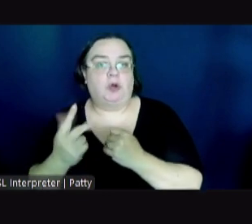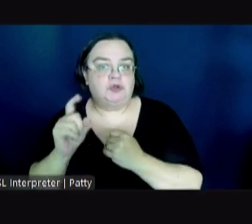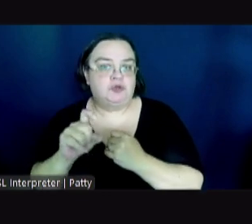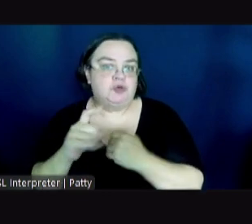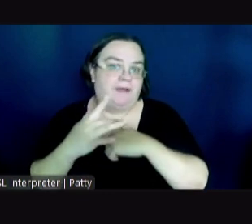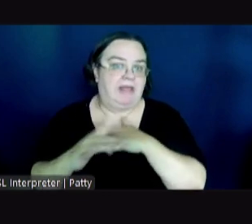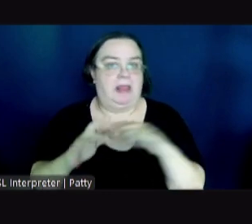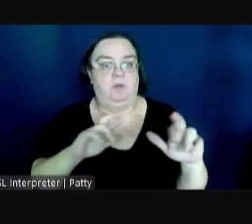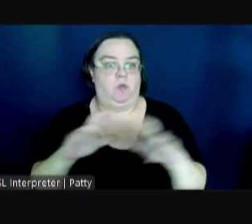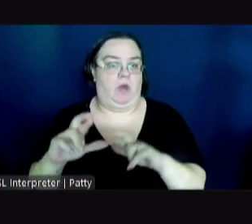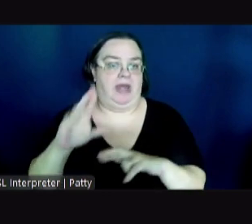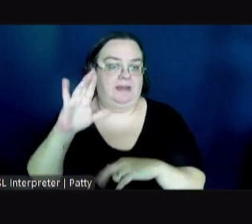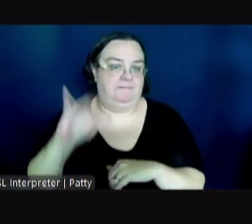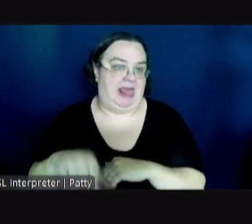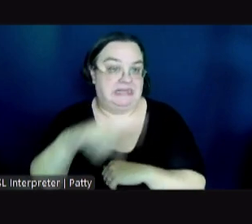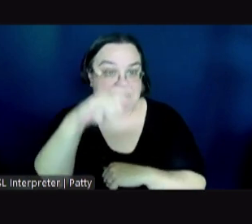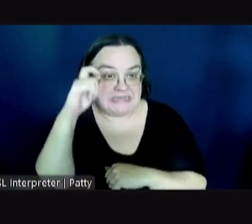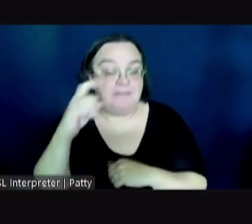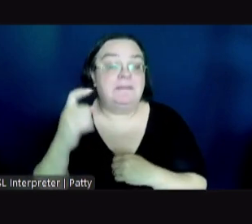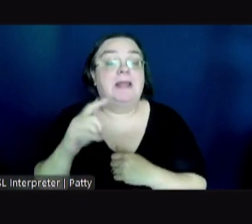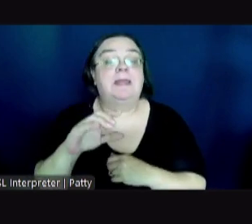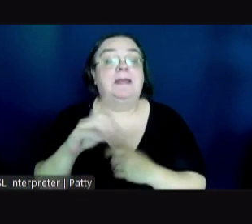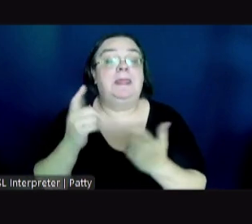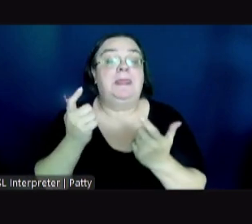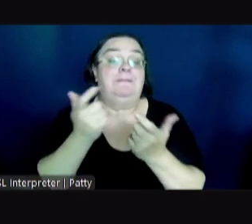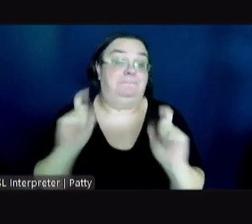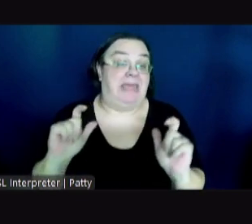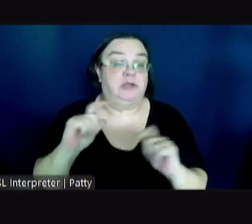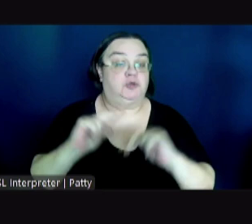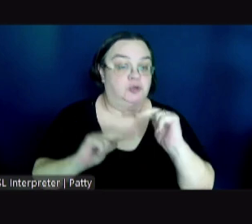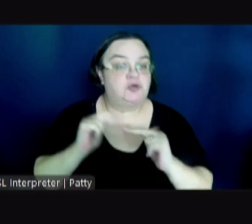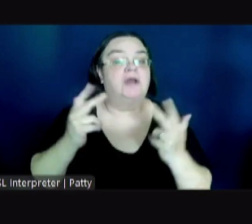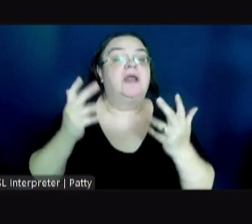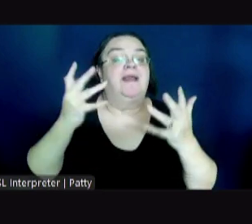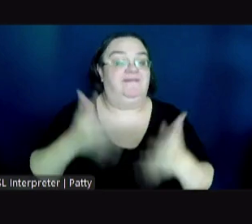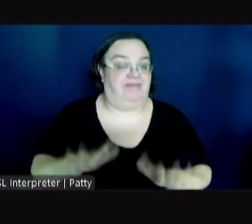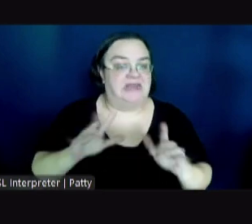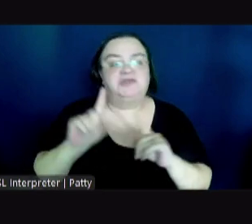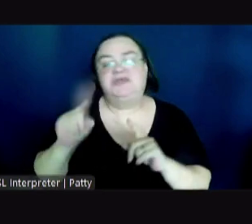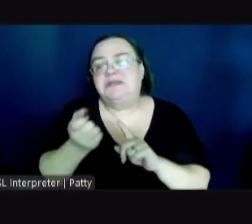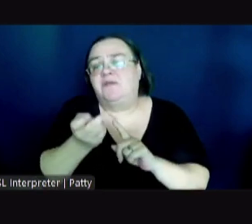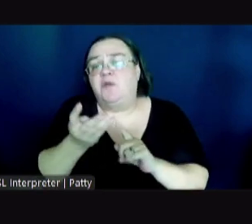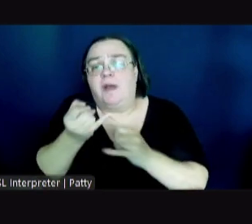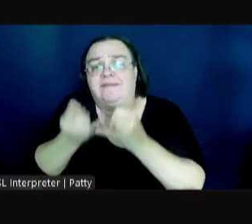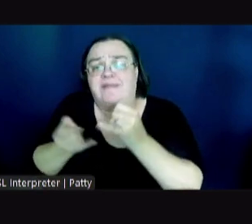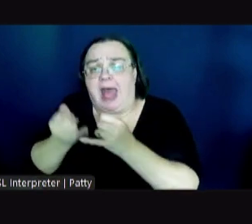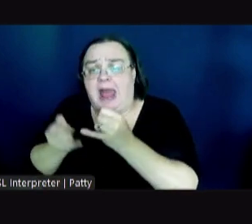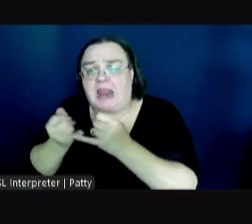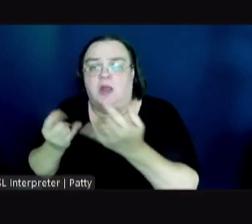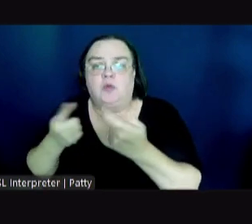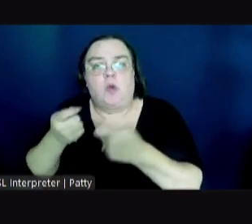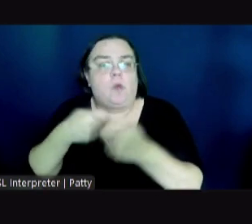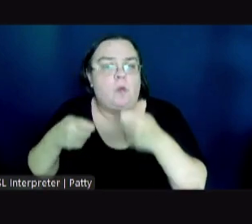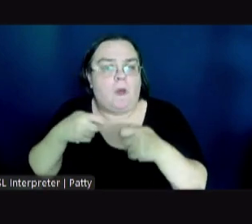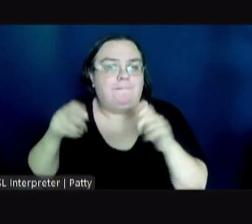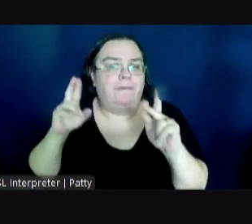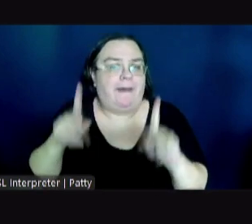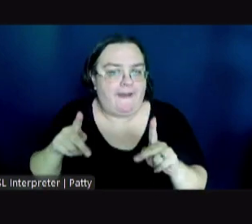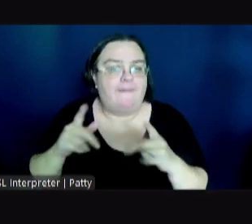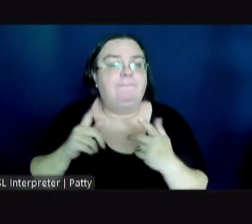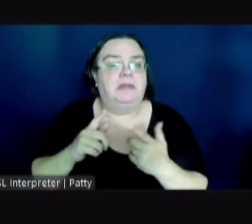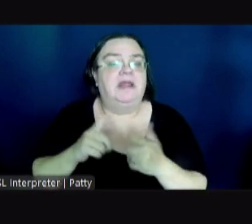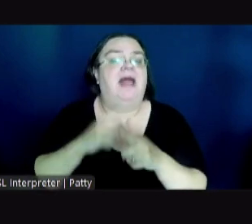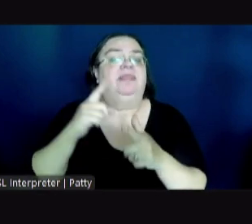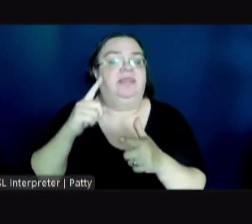Again, the major construction has already been completed. It's just those final items that we're wrapping up, and then we'll need some final